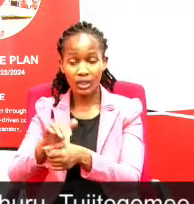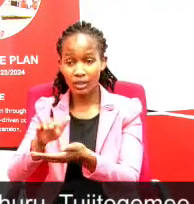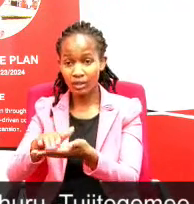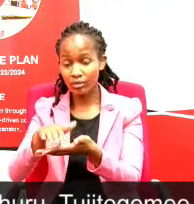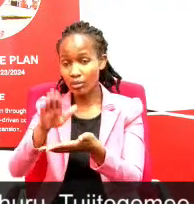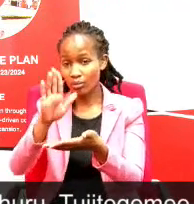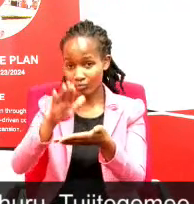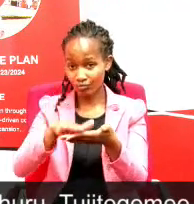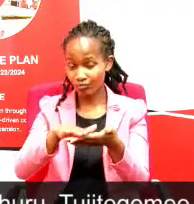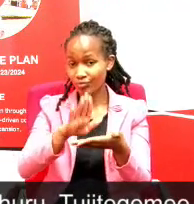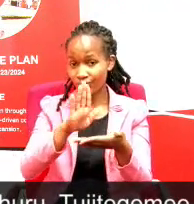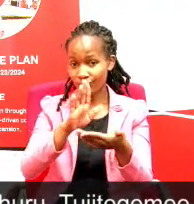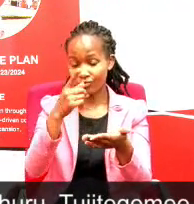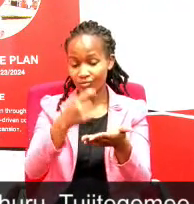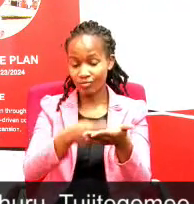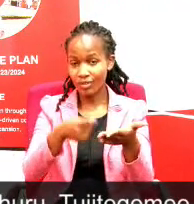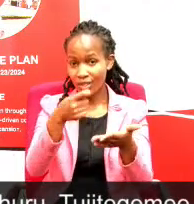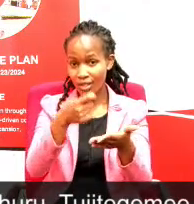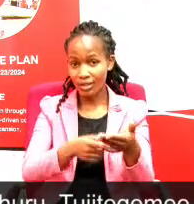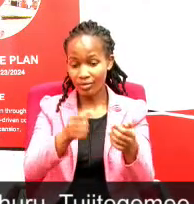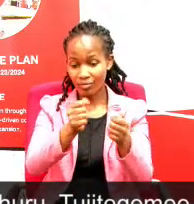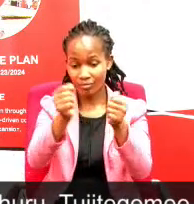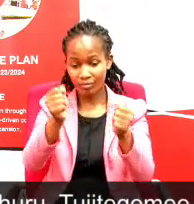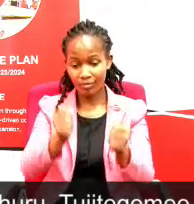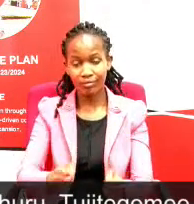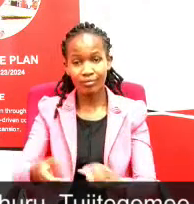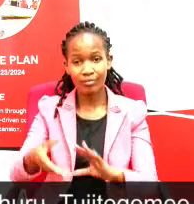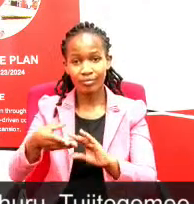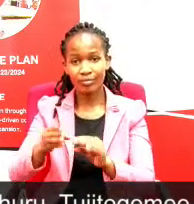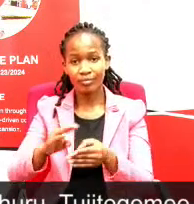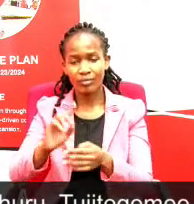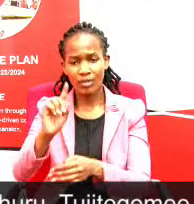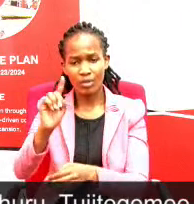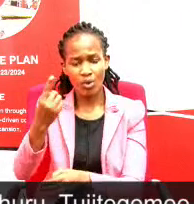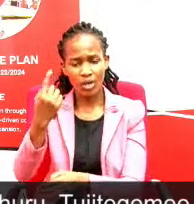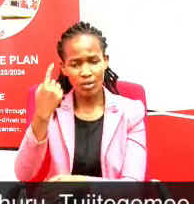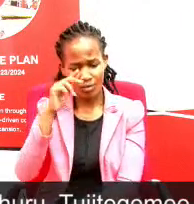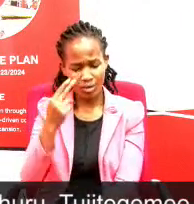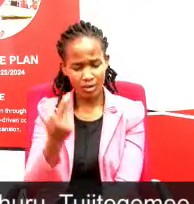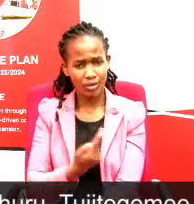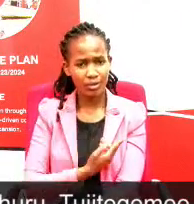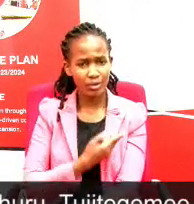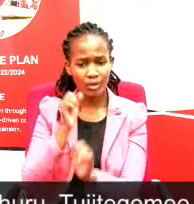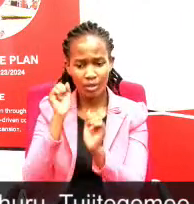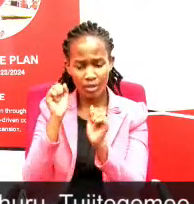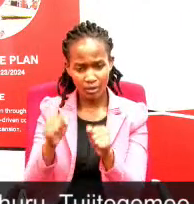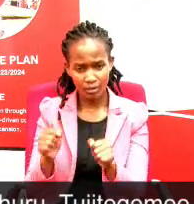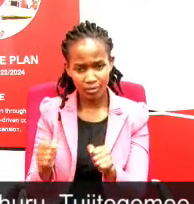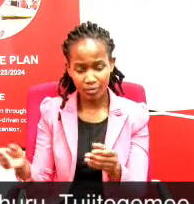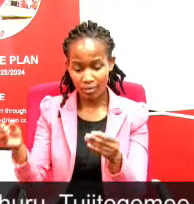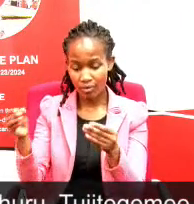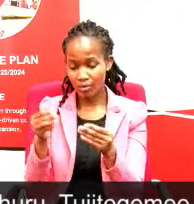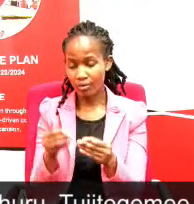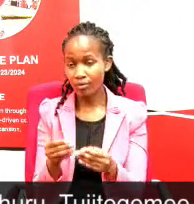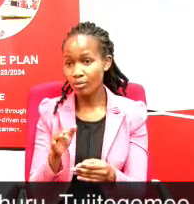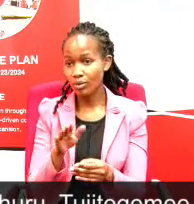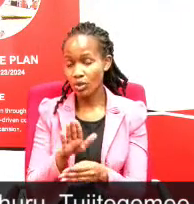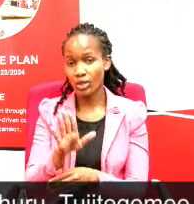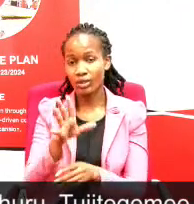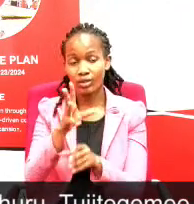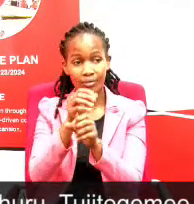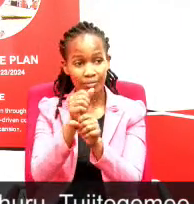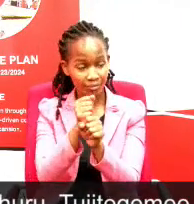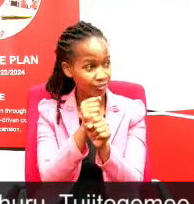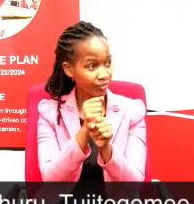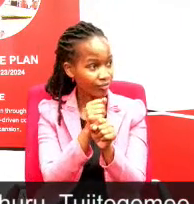more complex tax systems, it creates one cost for us to be able to just meet your tax obligations.